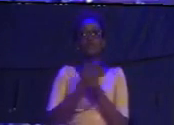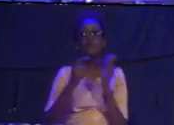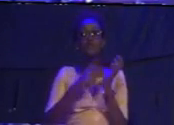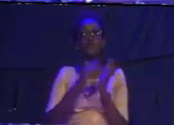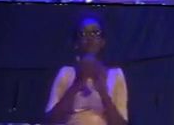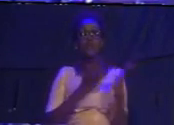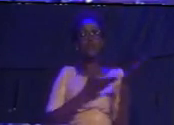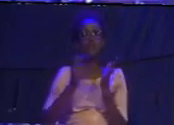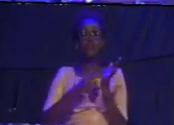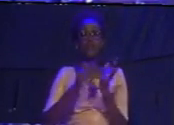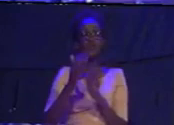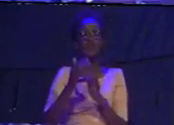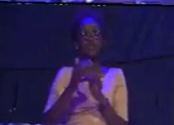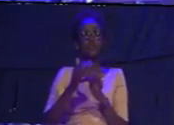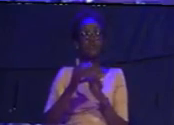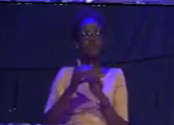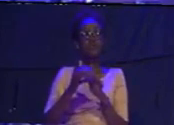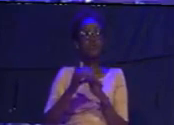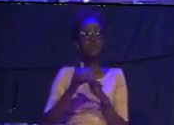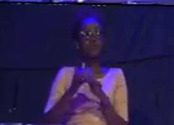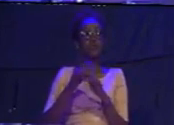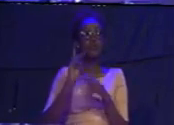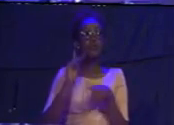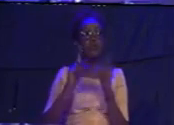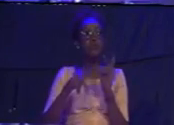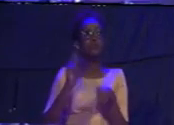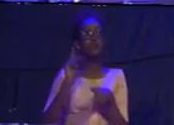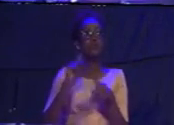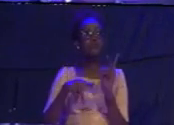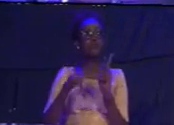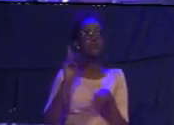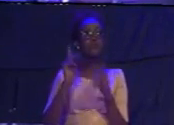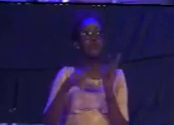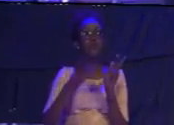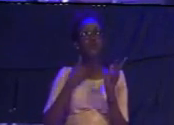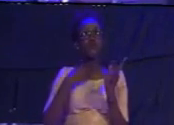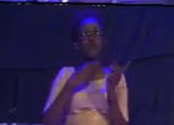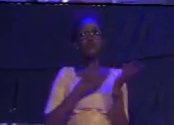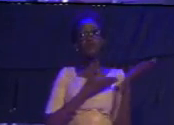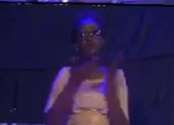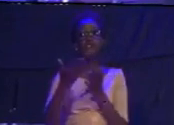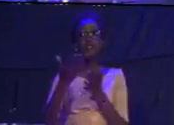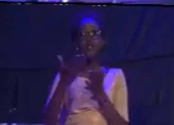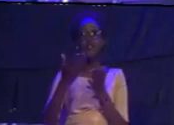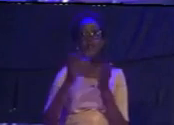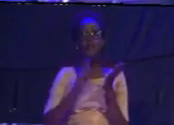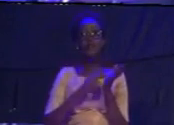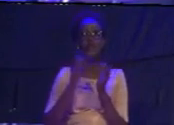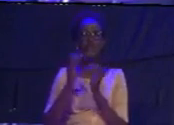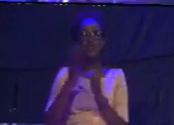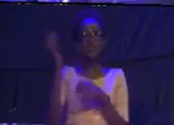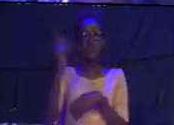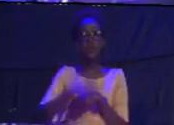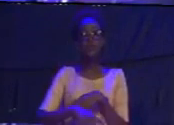Jesus wants to bless you. He wants to take you out of disgrace. From your bondage, you need to be